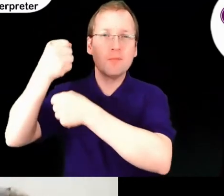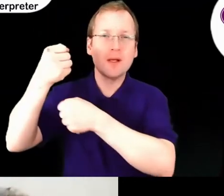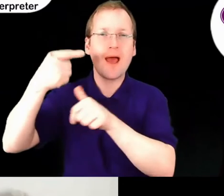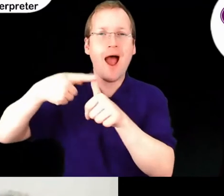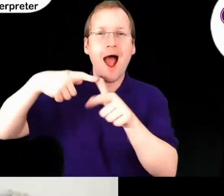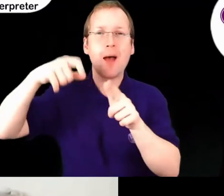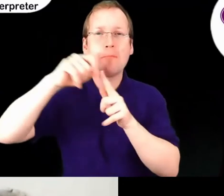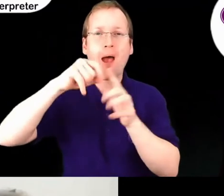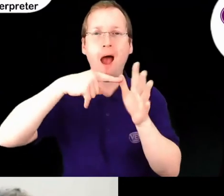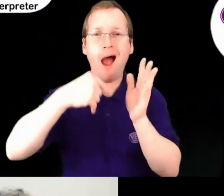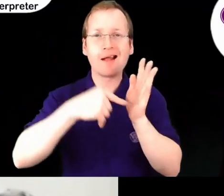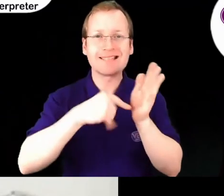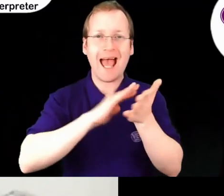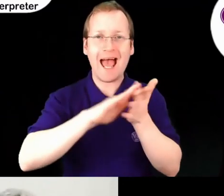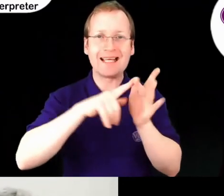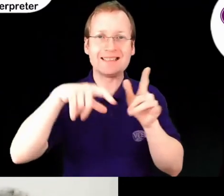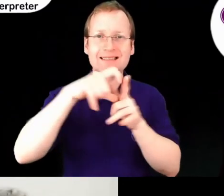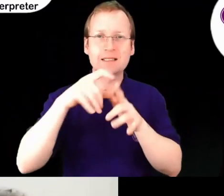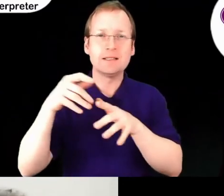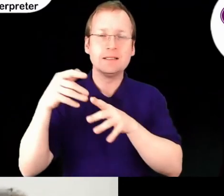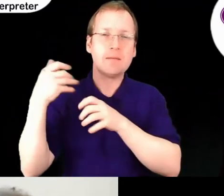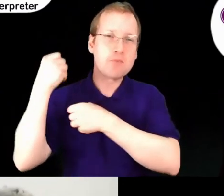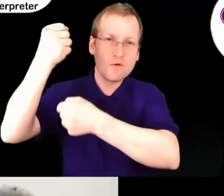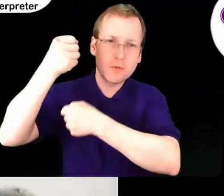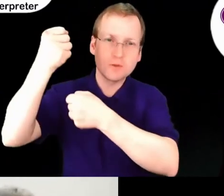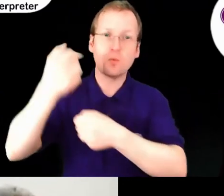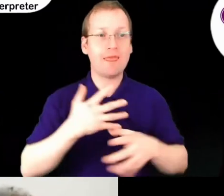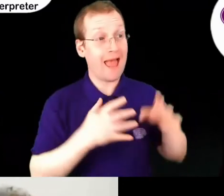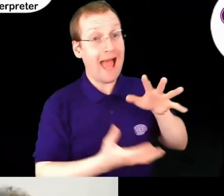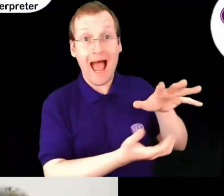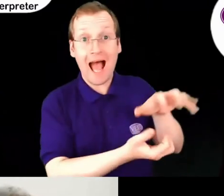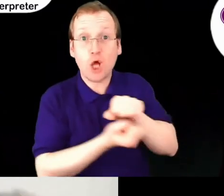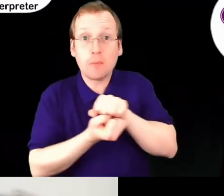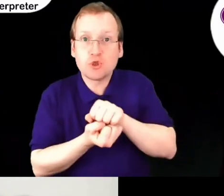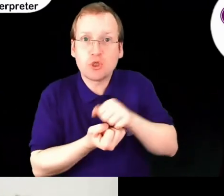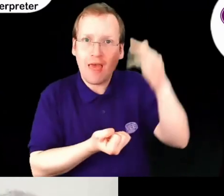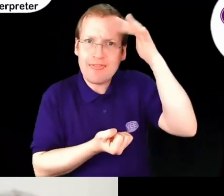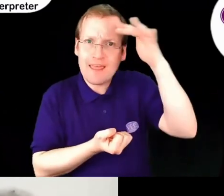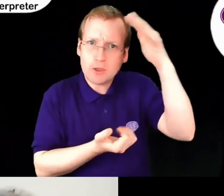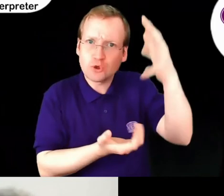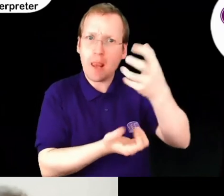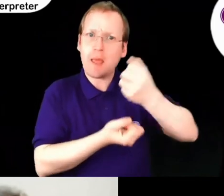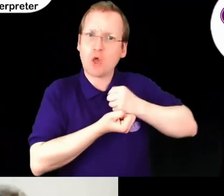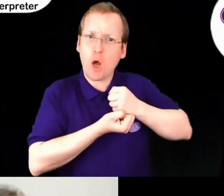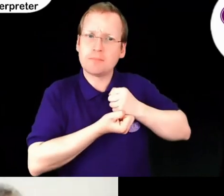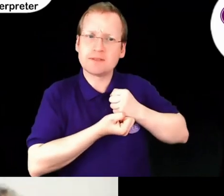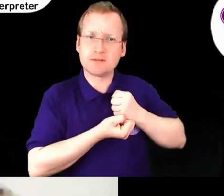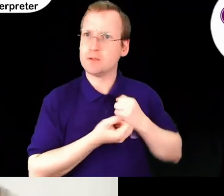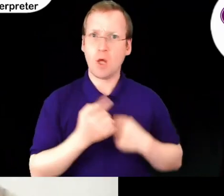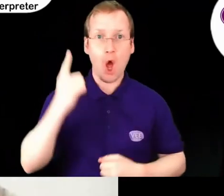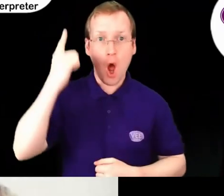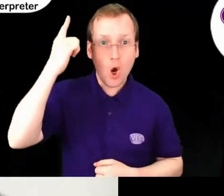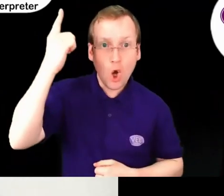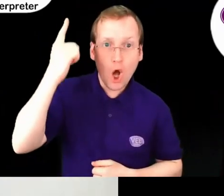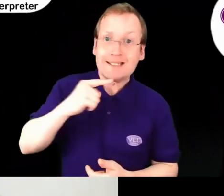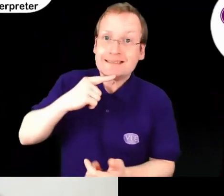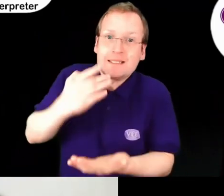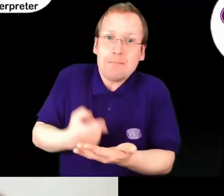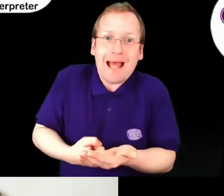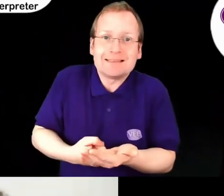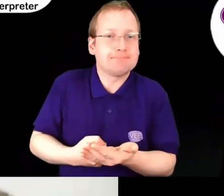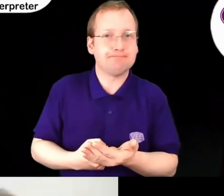theologians struggling with the doctrine, the theological doctrine of apartheid, and saying this is not what God demands. And